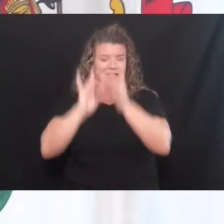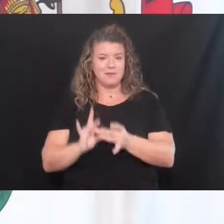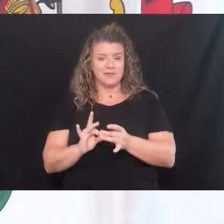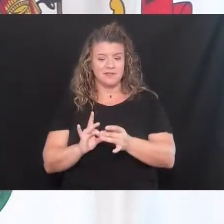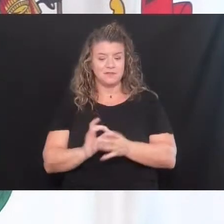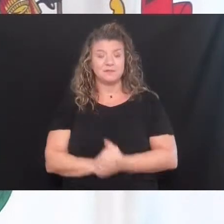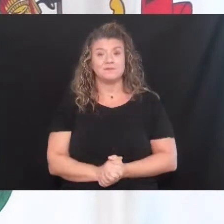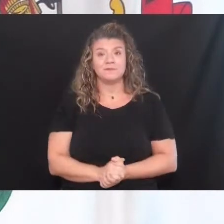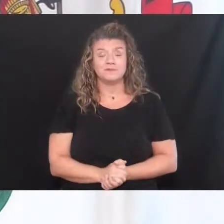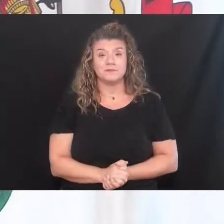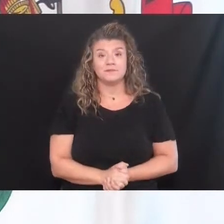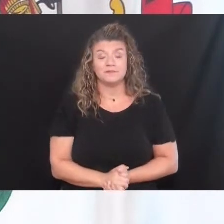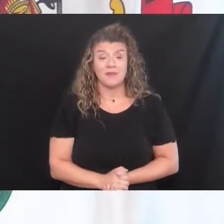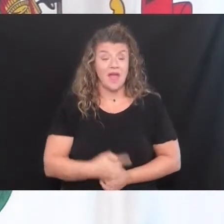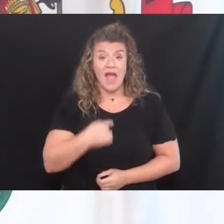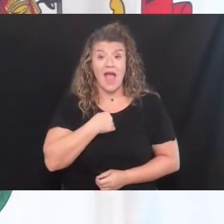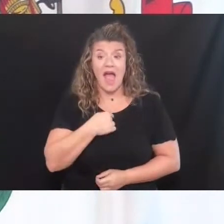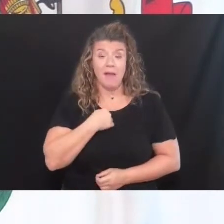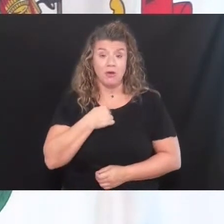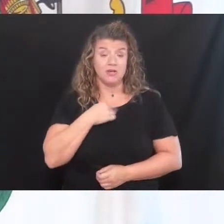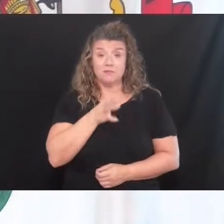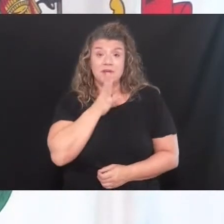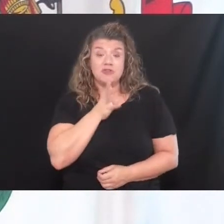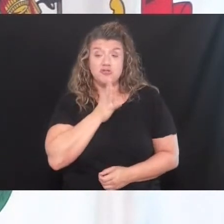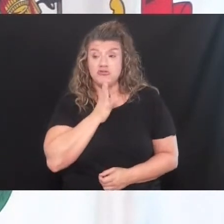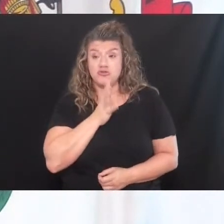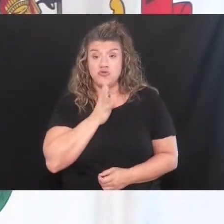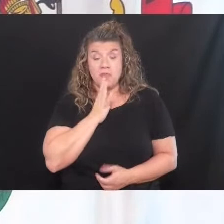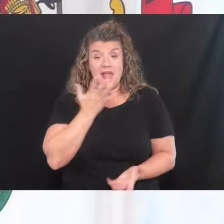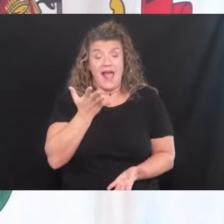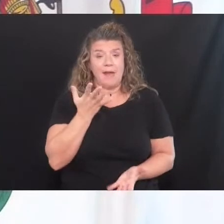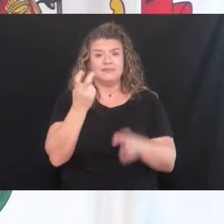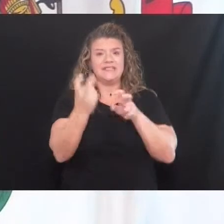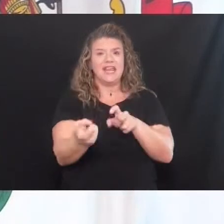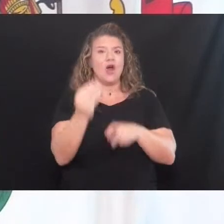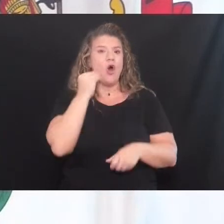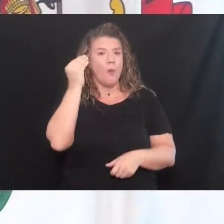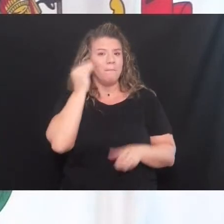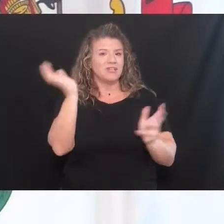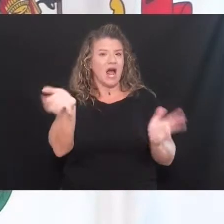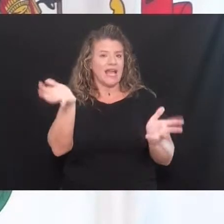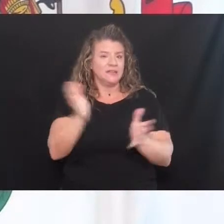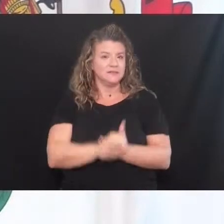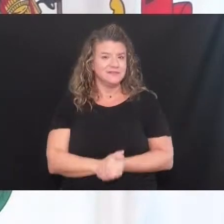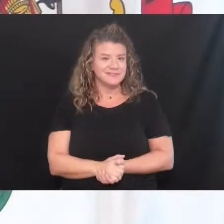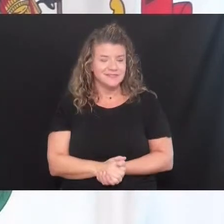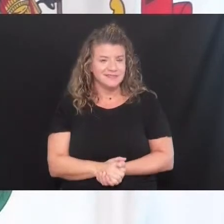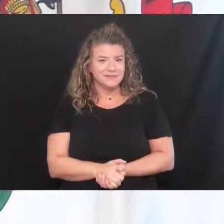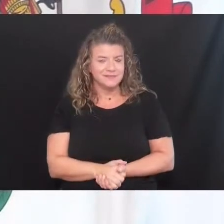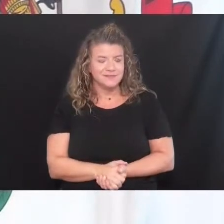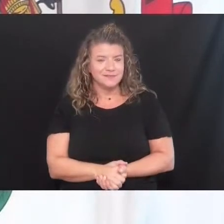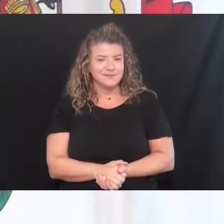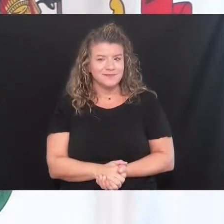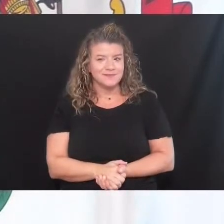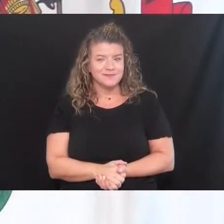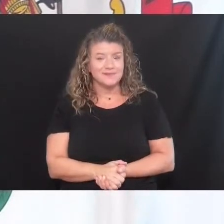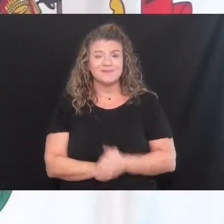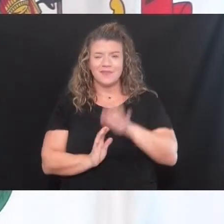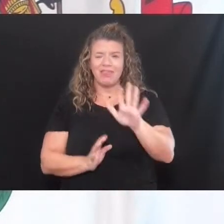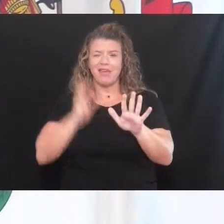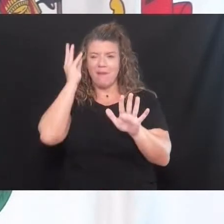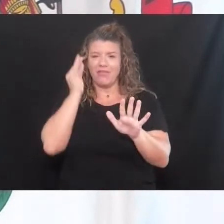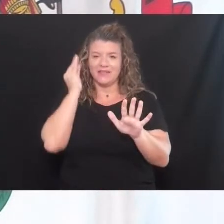I just speak like I'm in your kitchen talking to you. But Charles, just think about